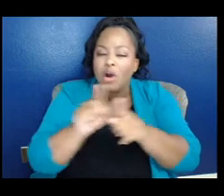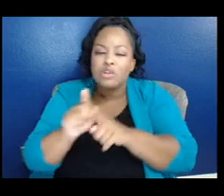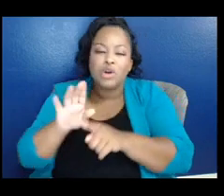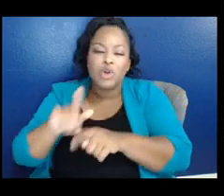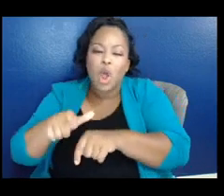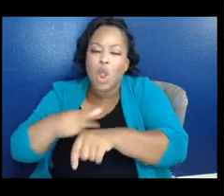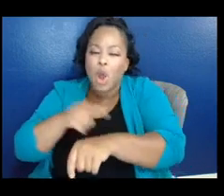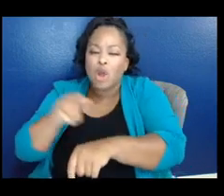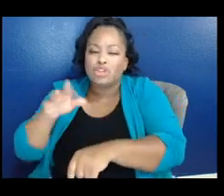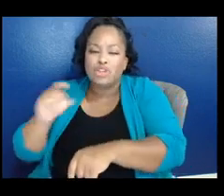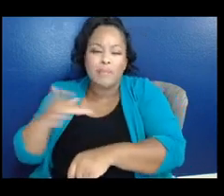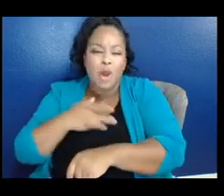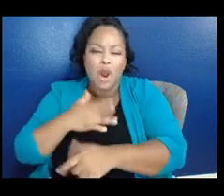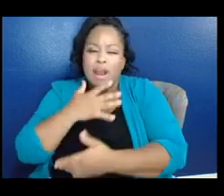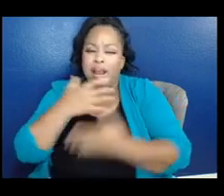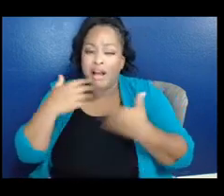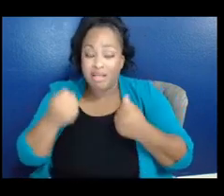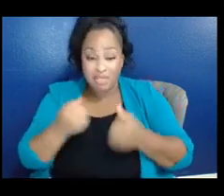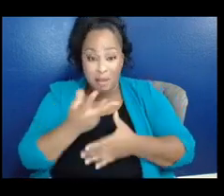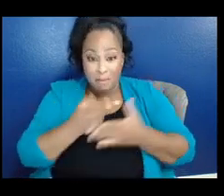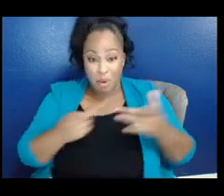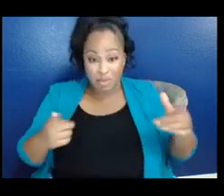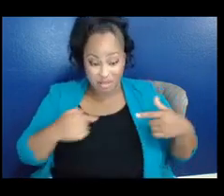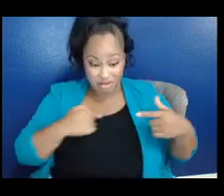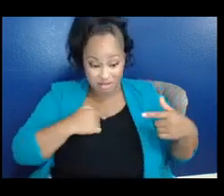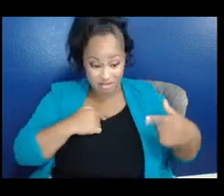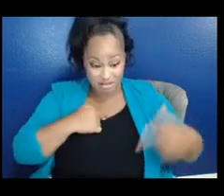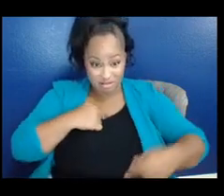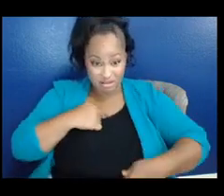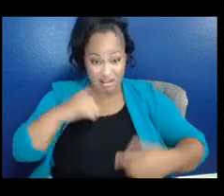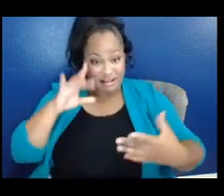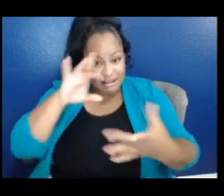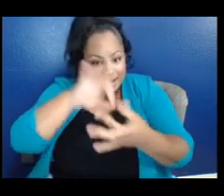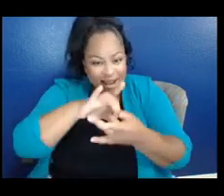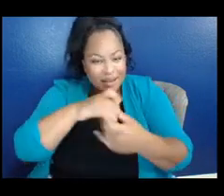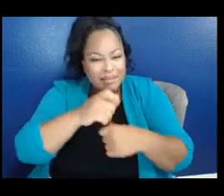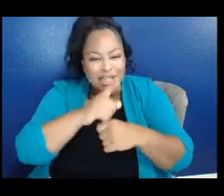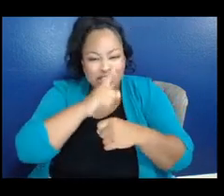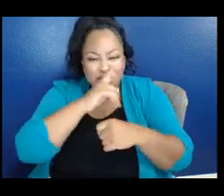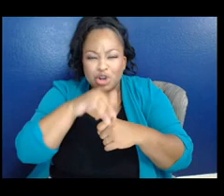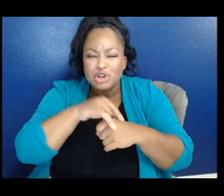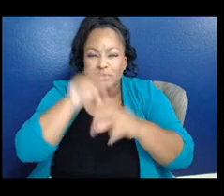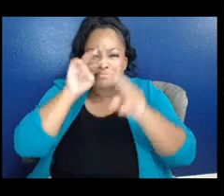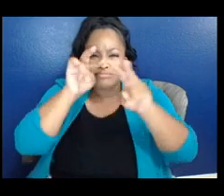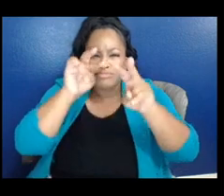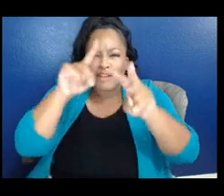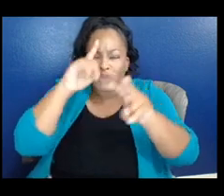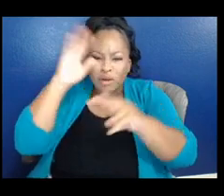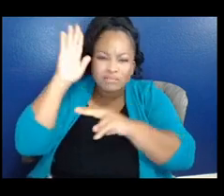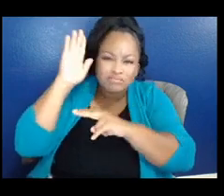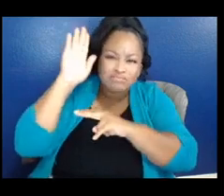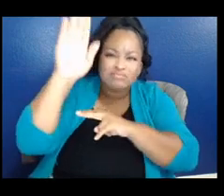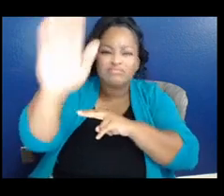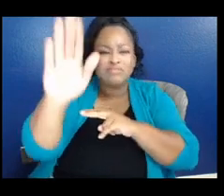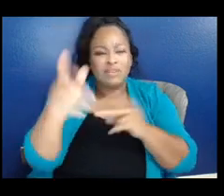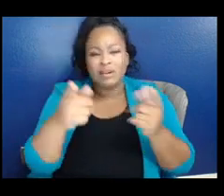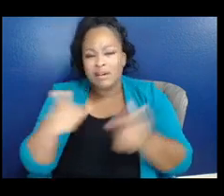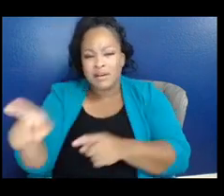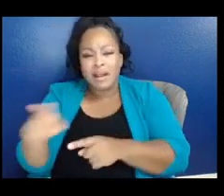your long-term heart health. They're both connected, and making sure that you have your eye on the long game in terms